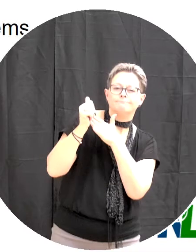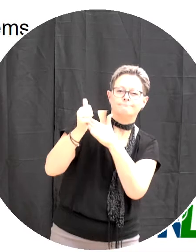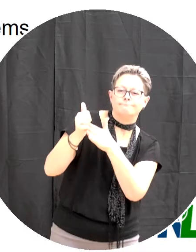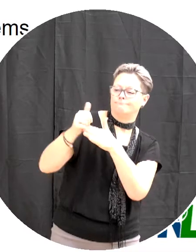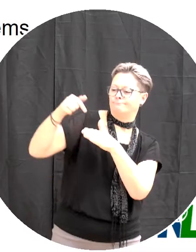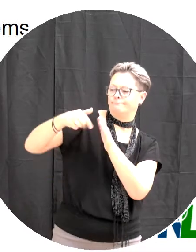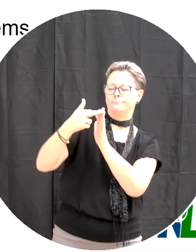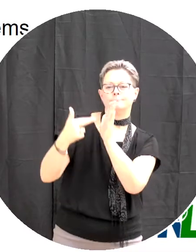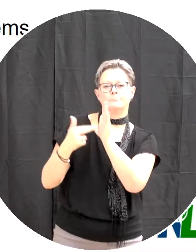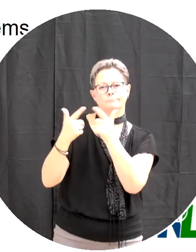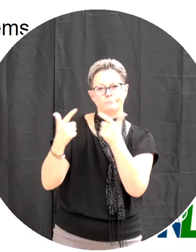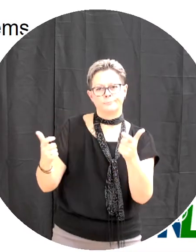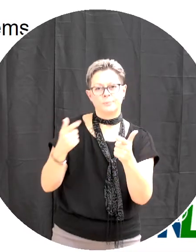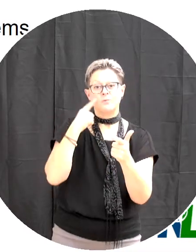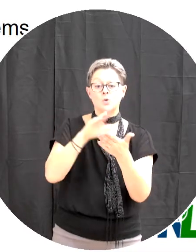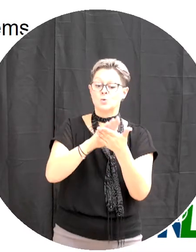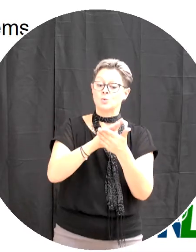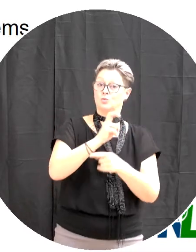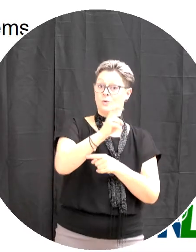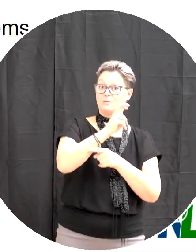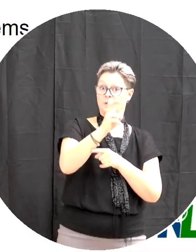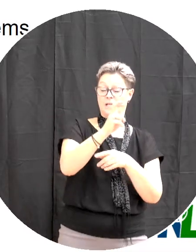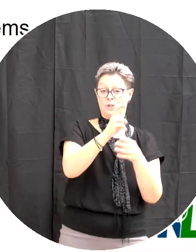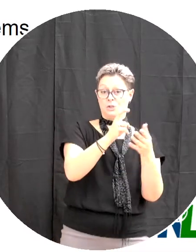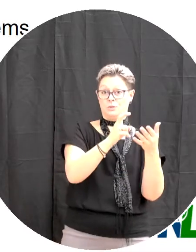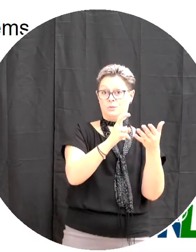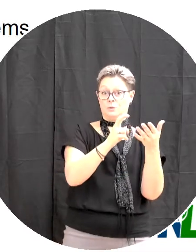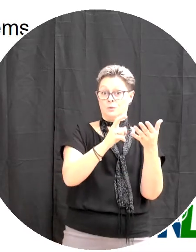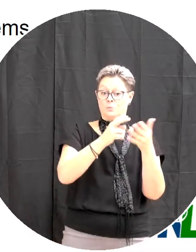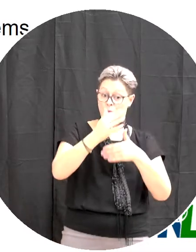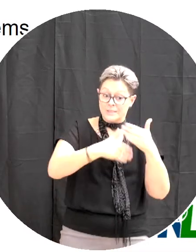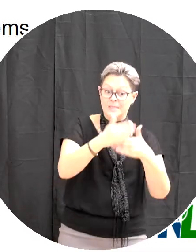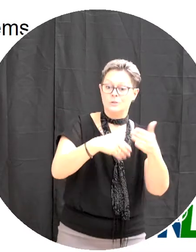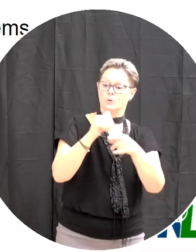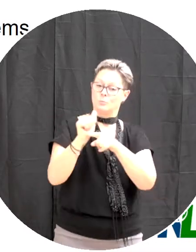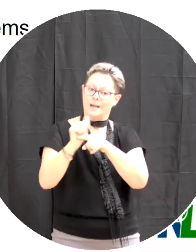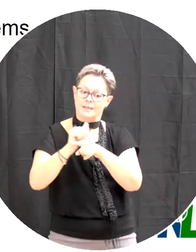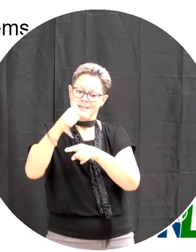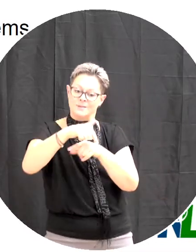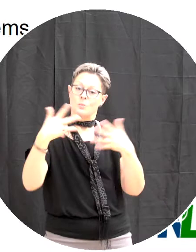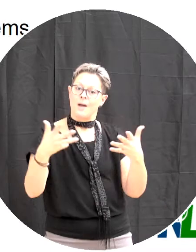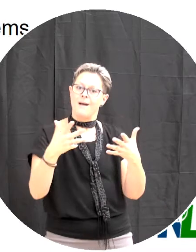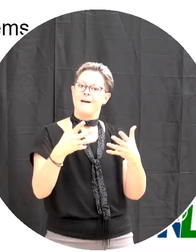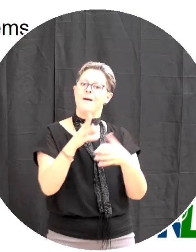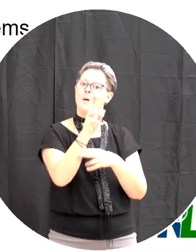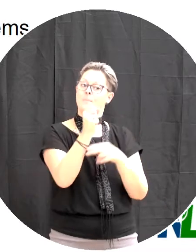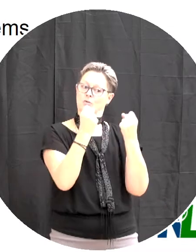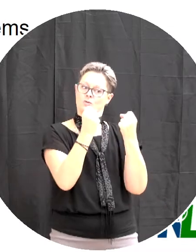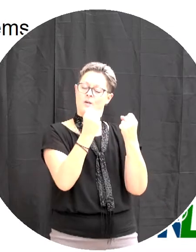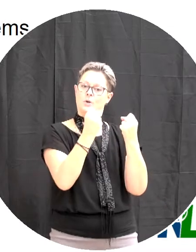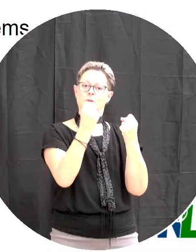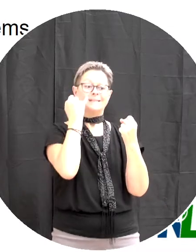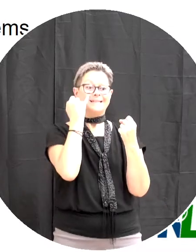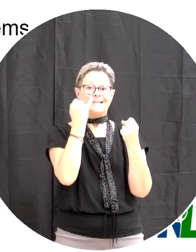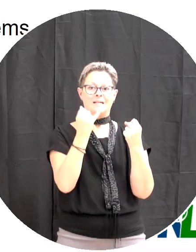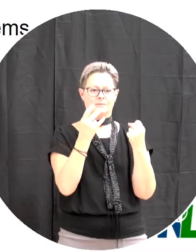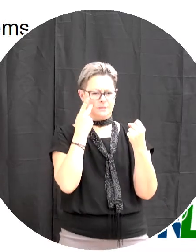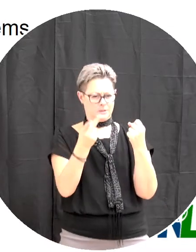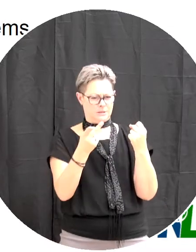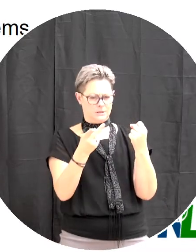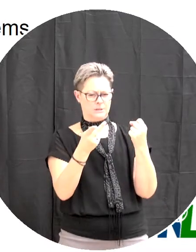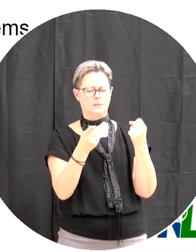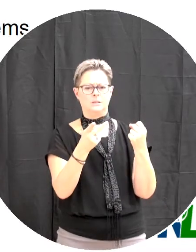and in school transportation procedures and practices. One example would be drivers encounters an unsafe road